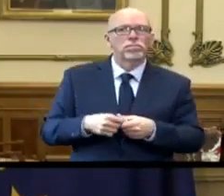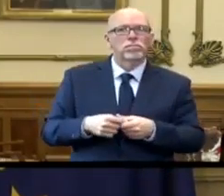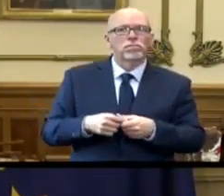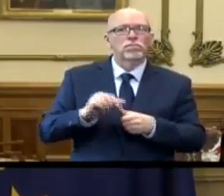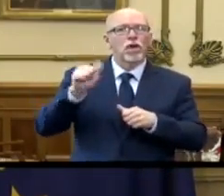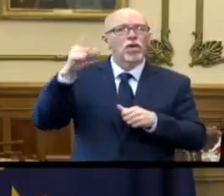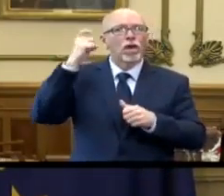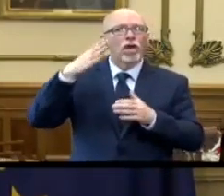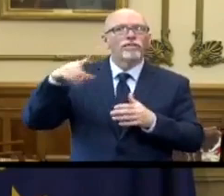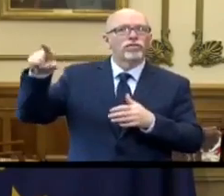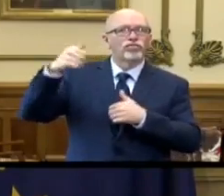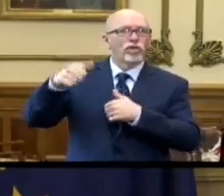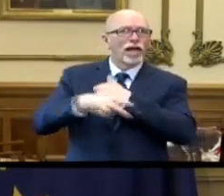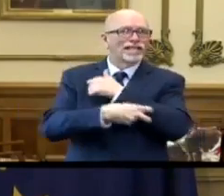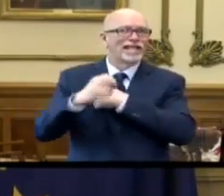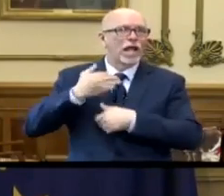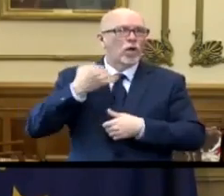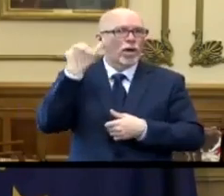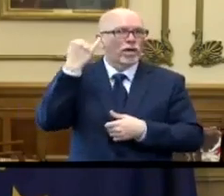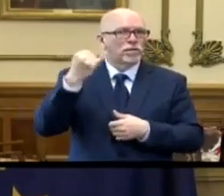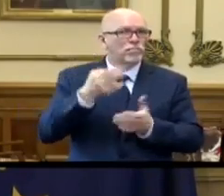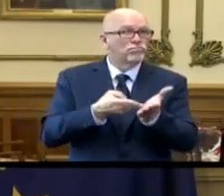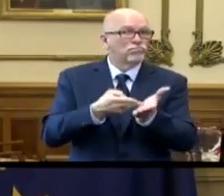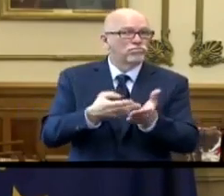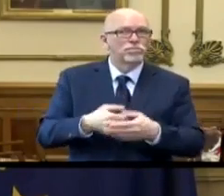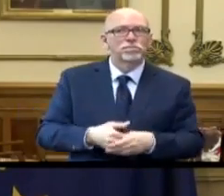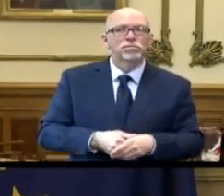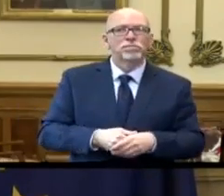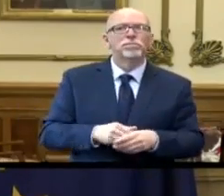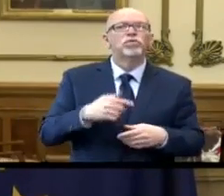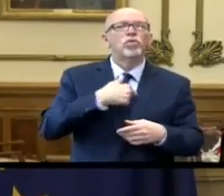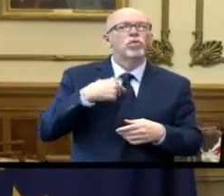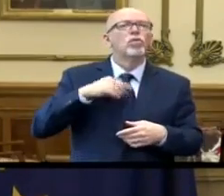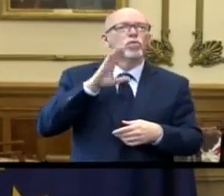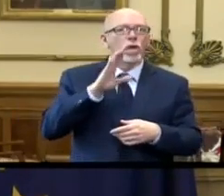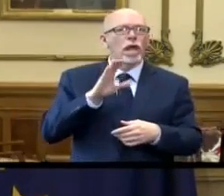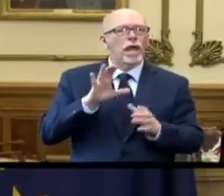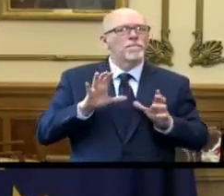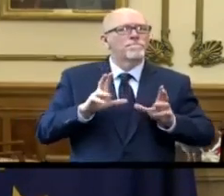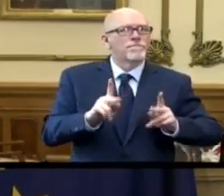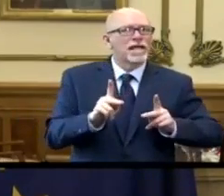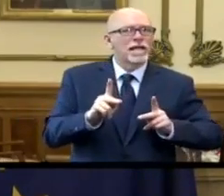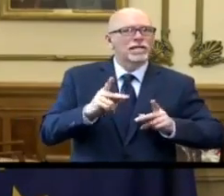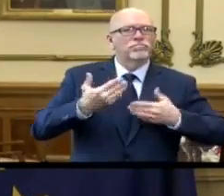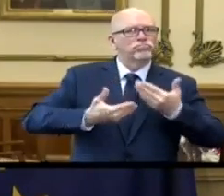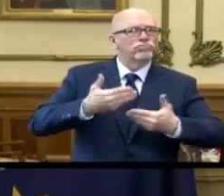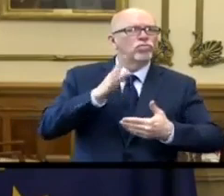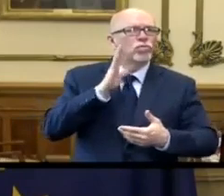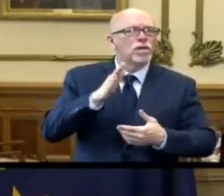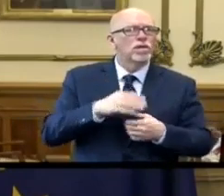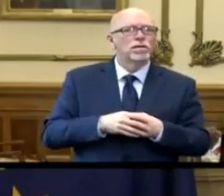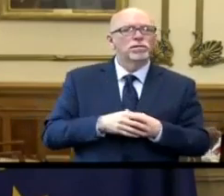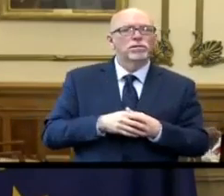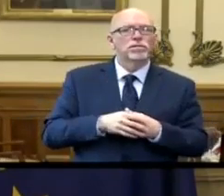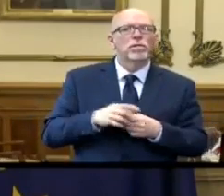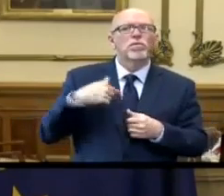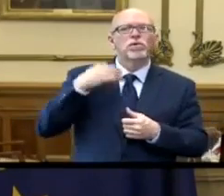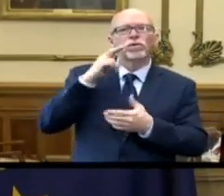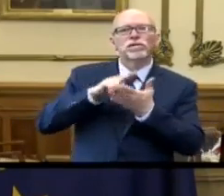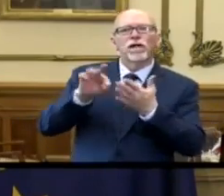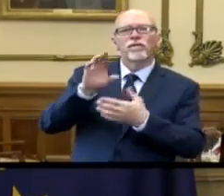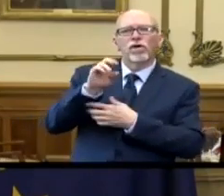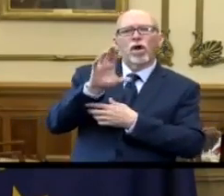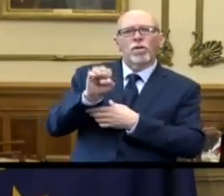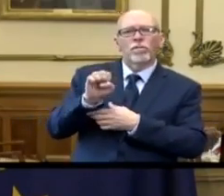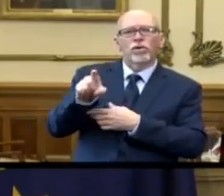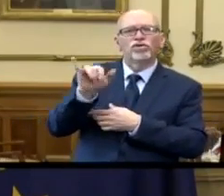other governors are trying to steal this idea around the country. We'll get back at that. We know from the Secretary of Commerce,